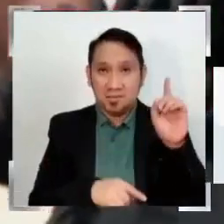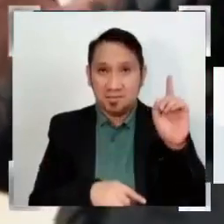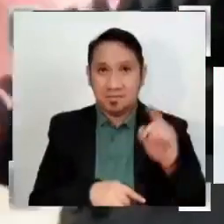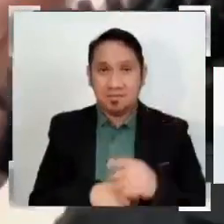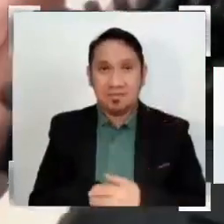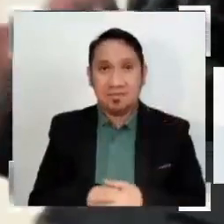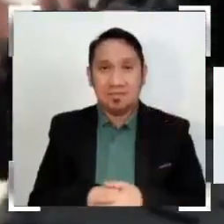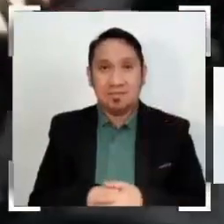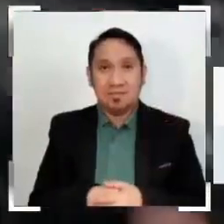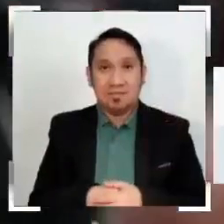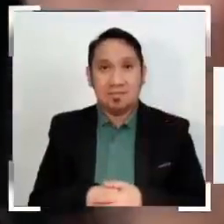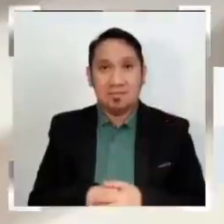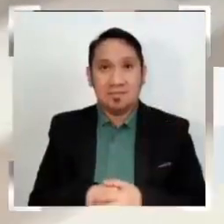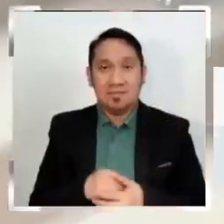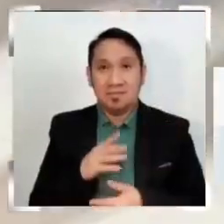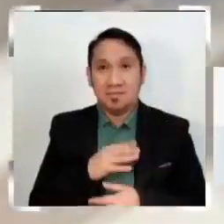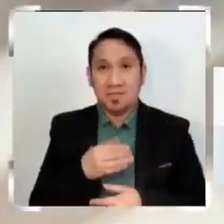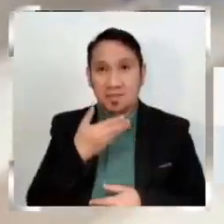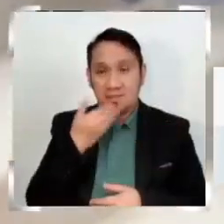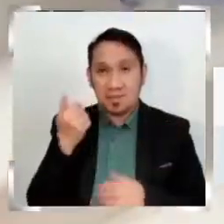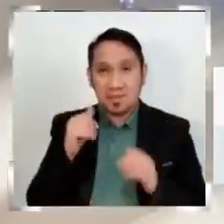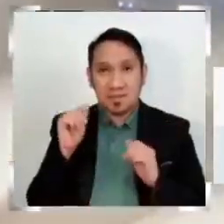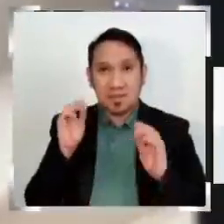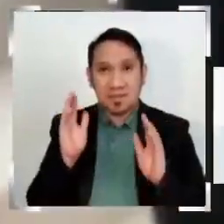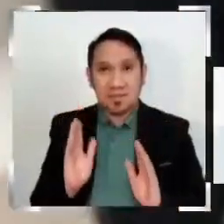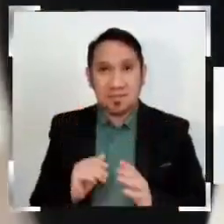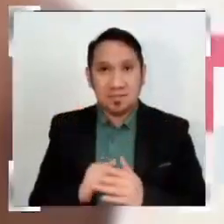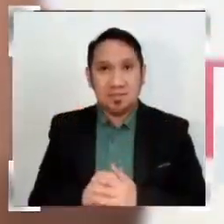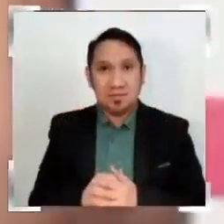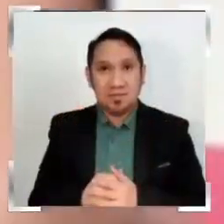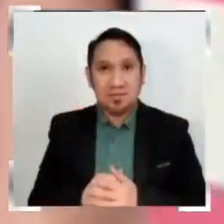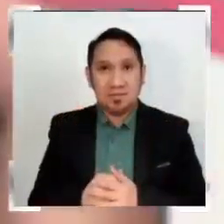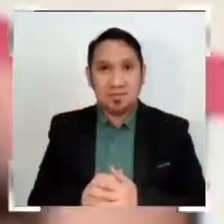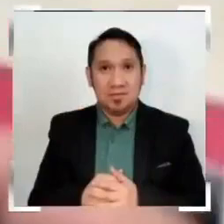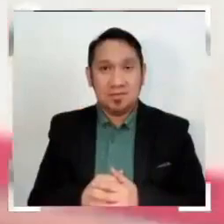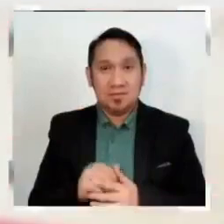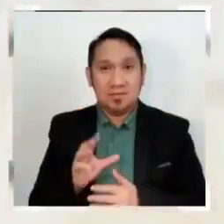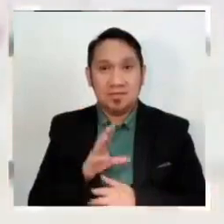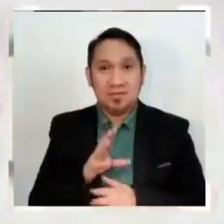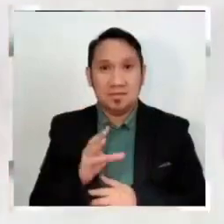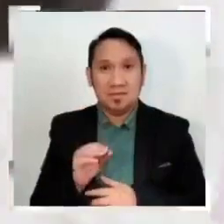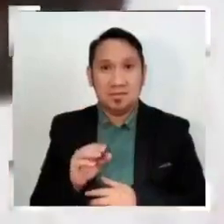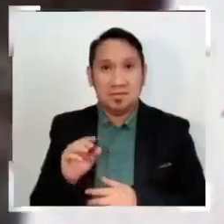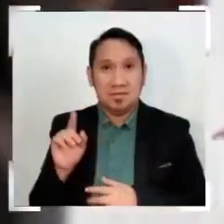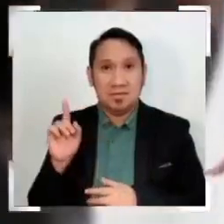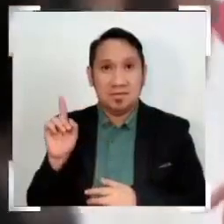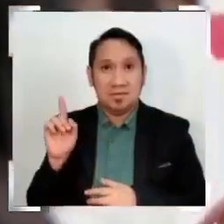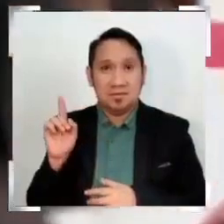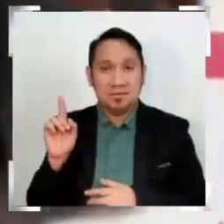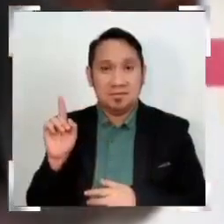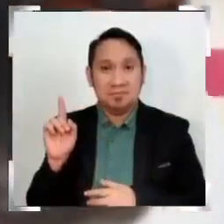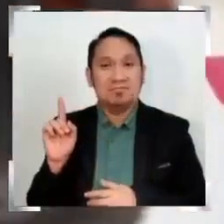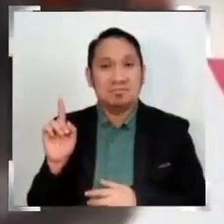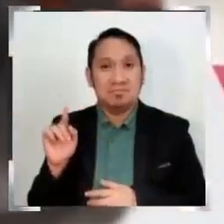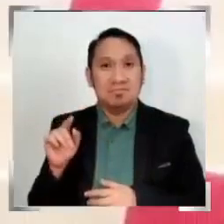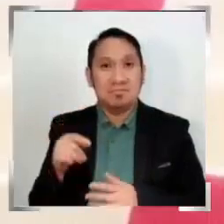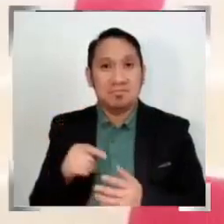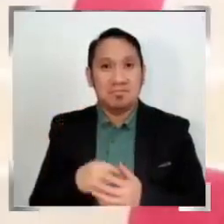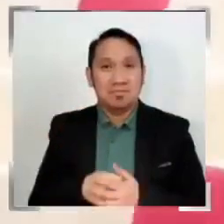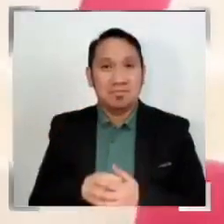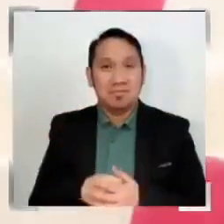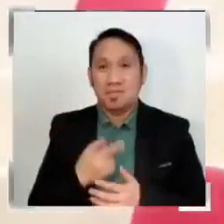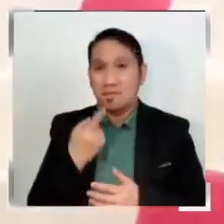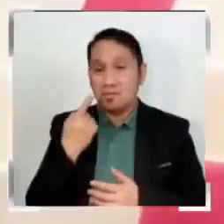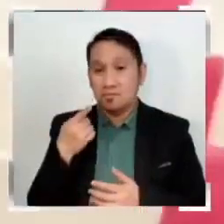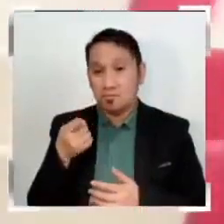Oscar's best actress Michelle Yeoh. Top trending online ang hashtag Met Gala na isang annual fundraising event for the benefit